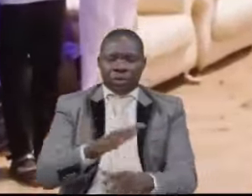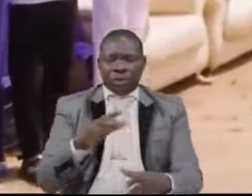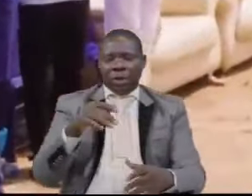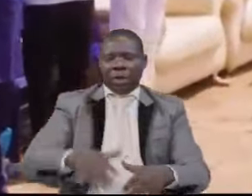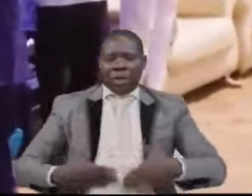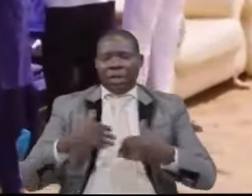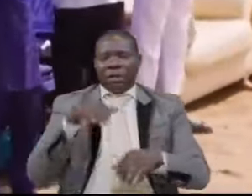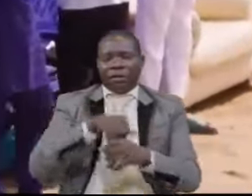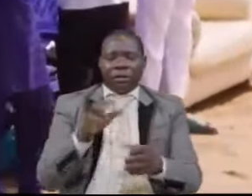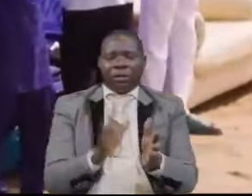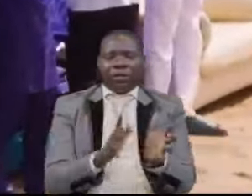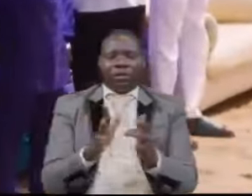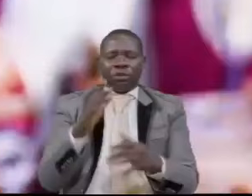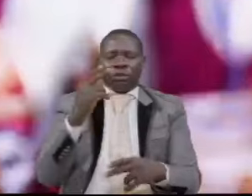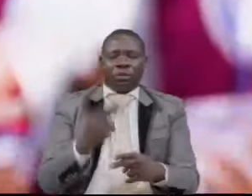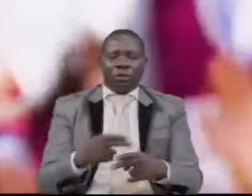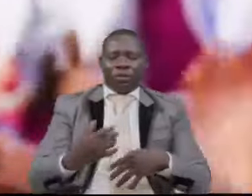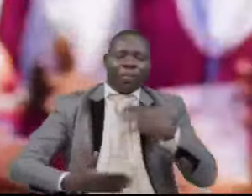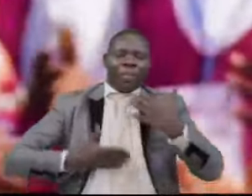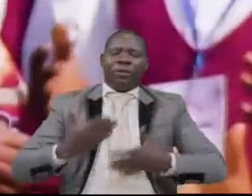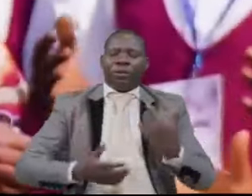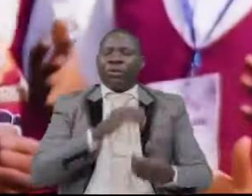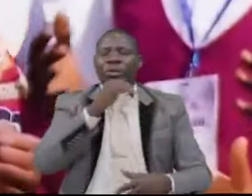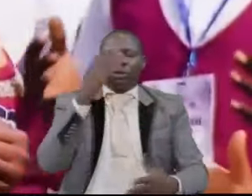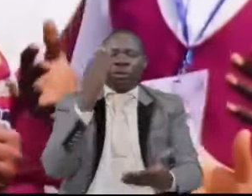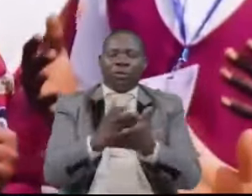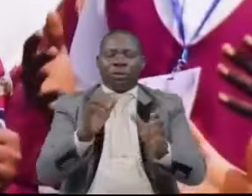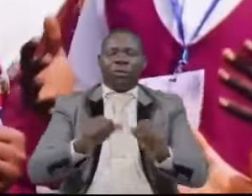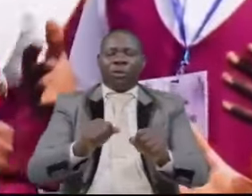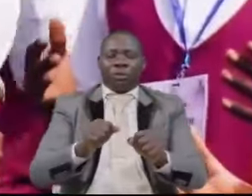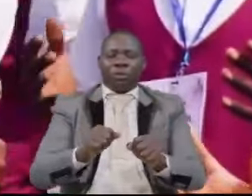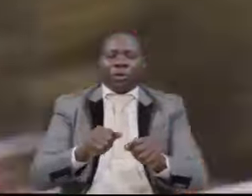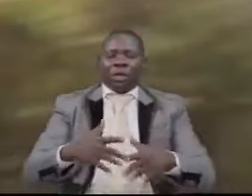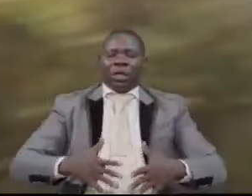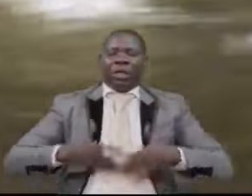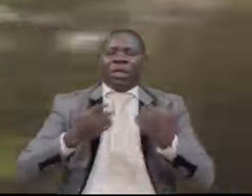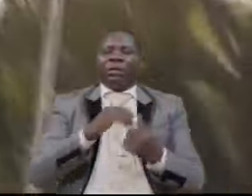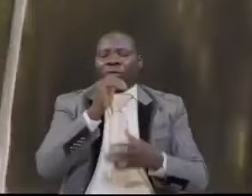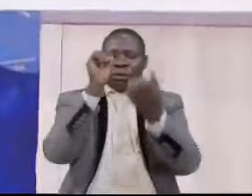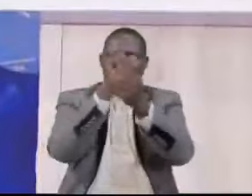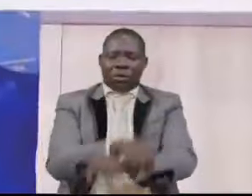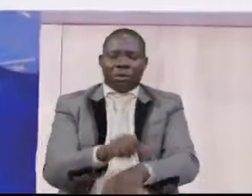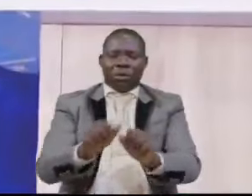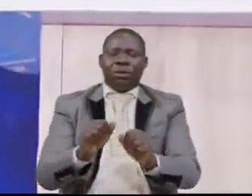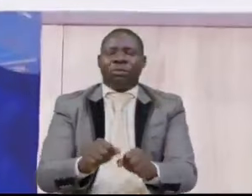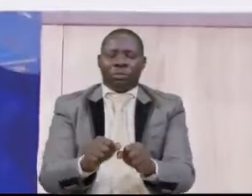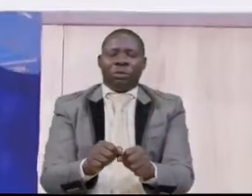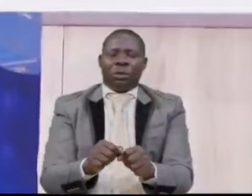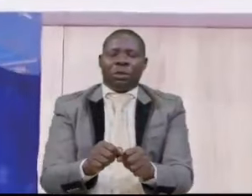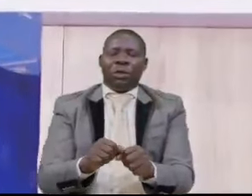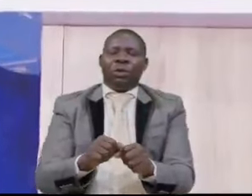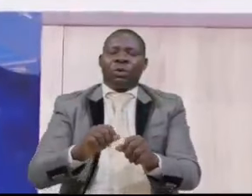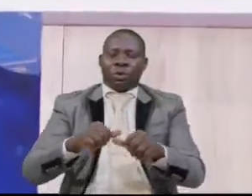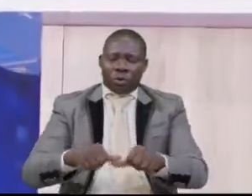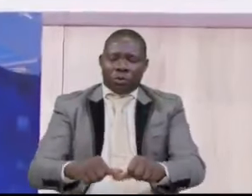Joy unstoppable. Life unconquerable. Go on, the